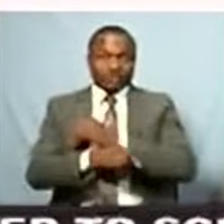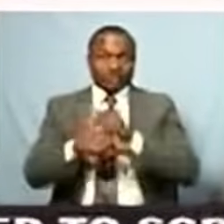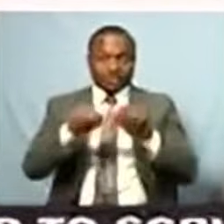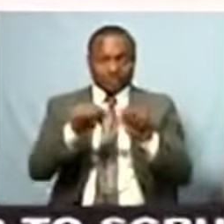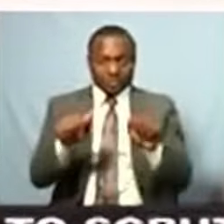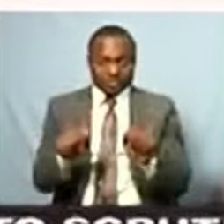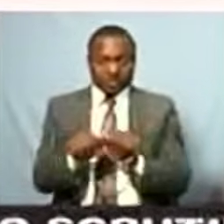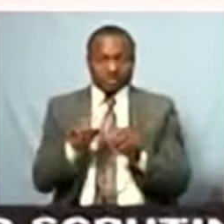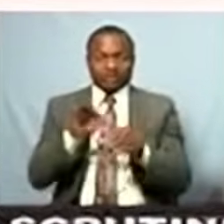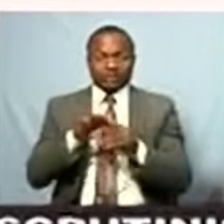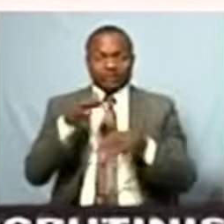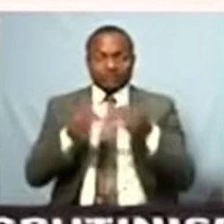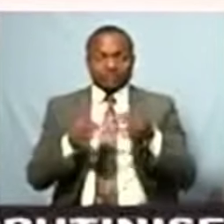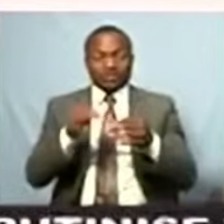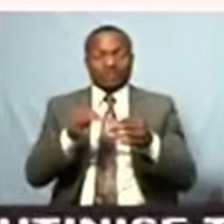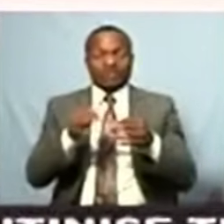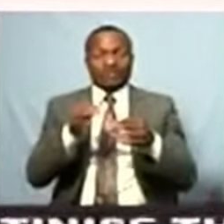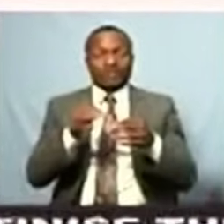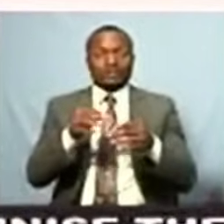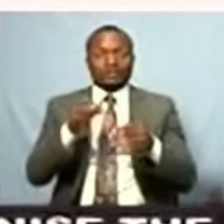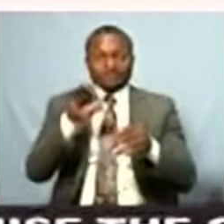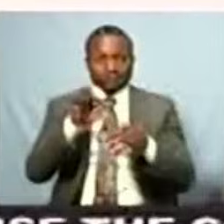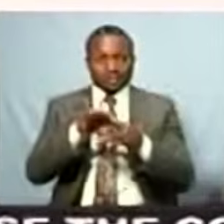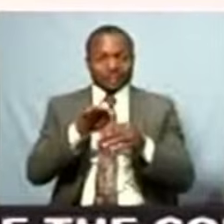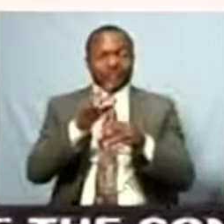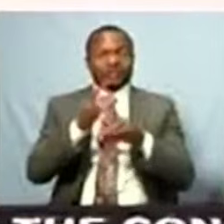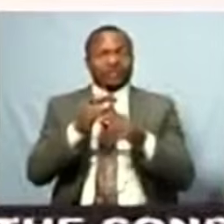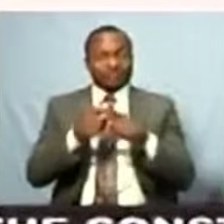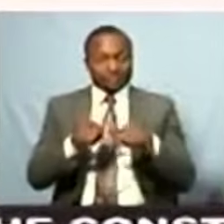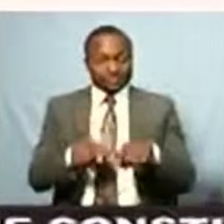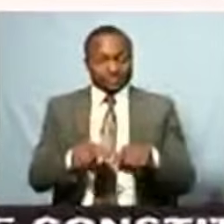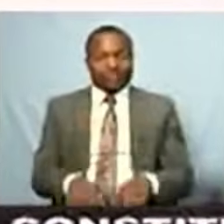if a vacancy arises. We don't object to that.